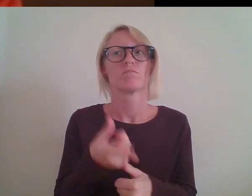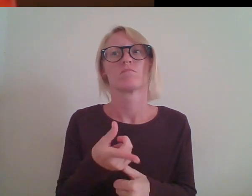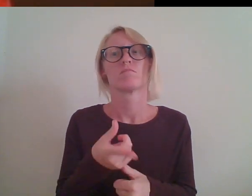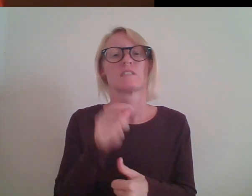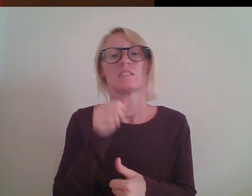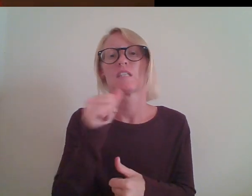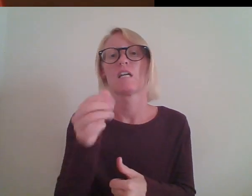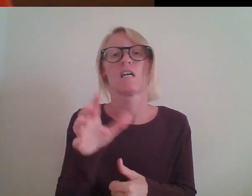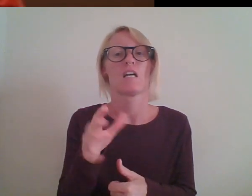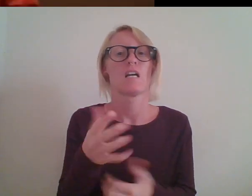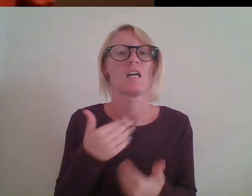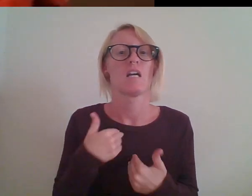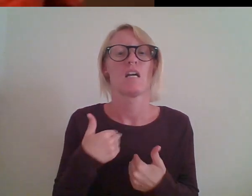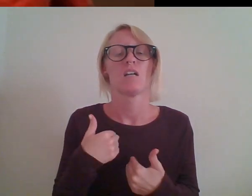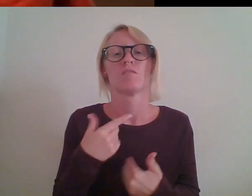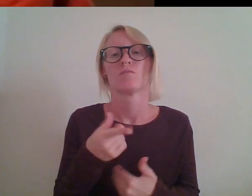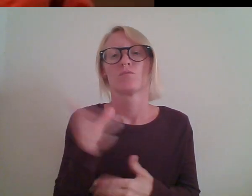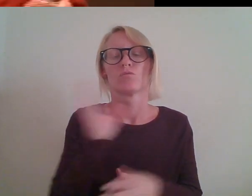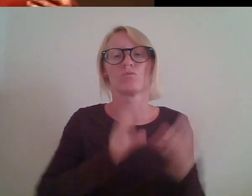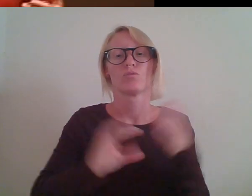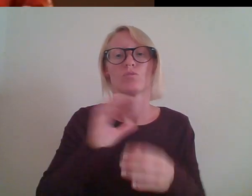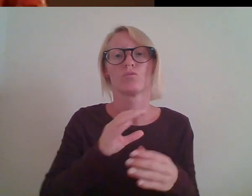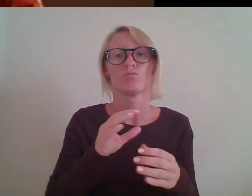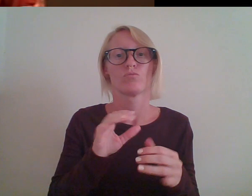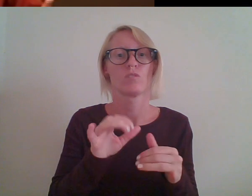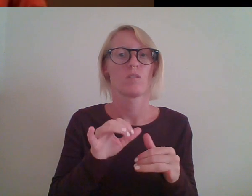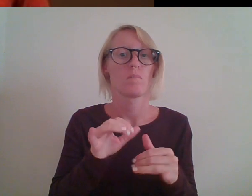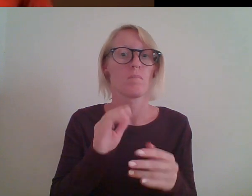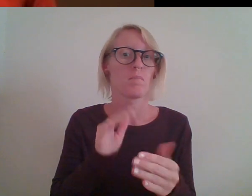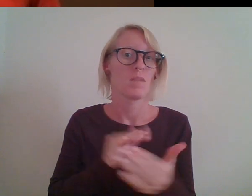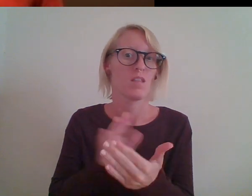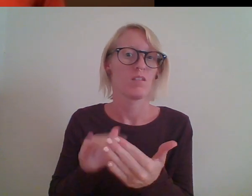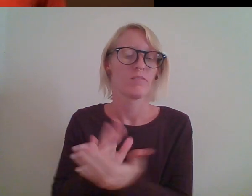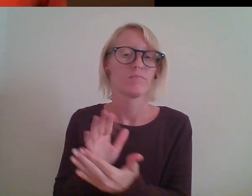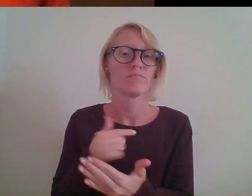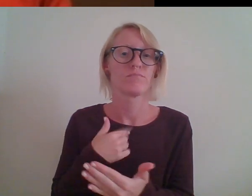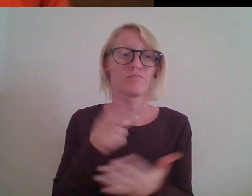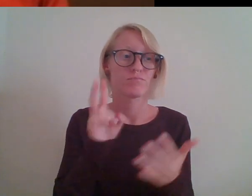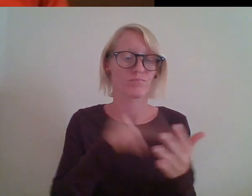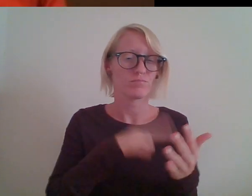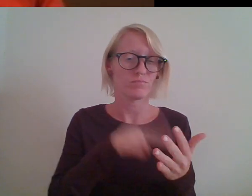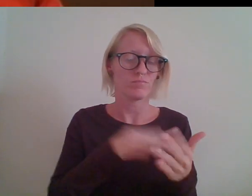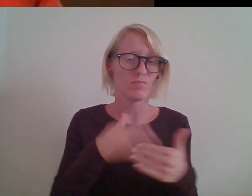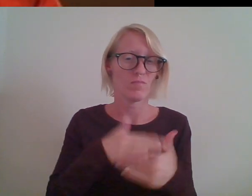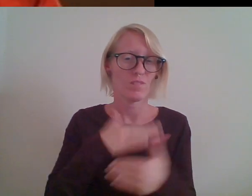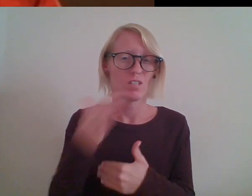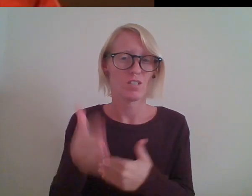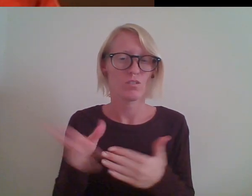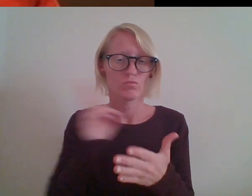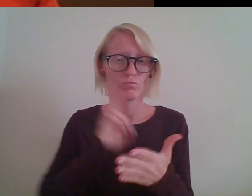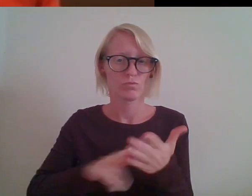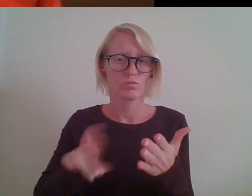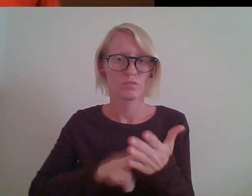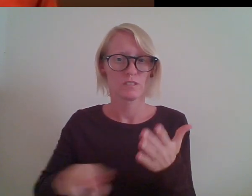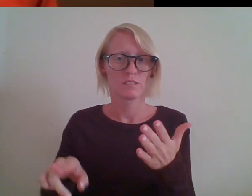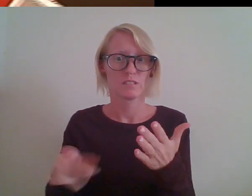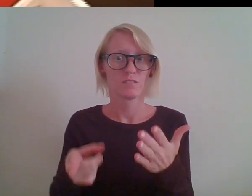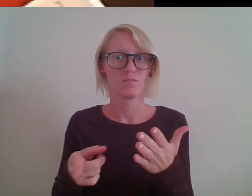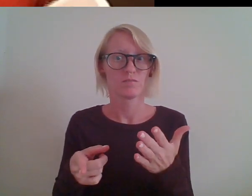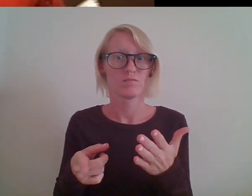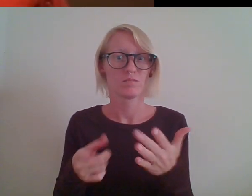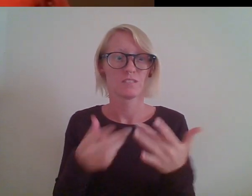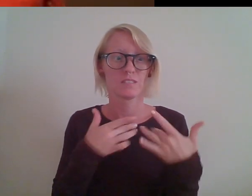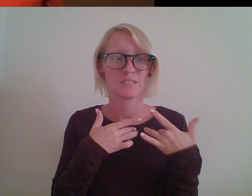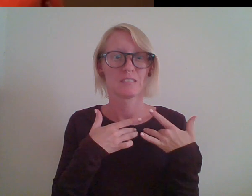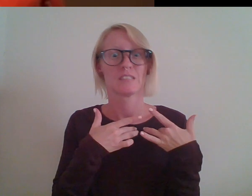okay? The reading followed by the recitation, I talked about that. Technically, before a test, it should